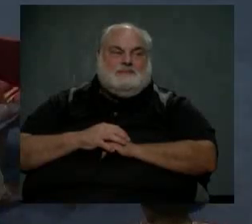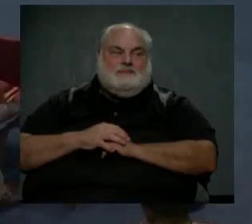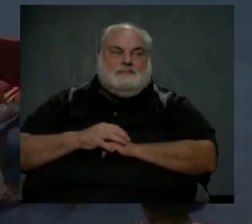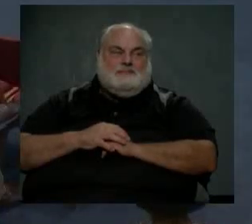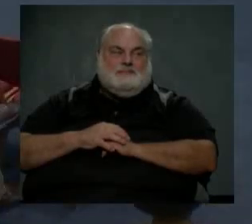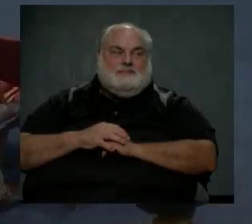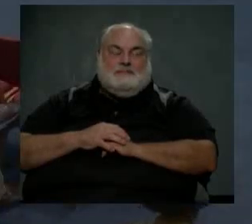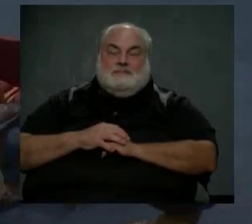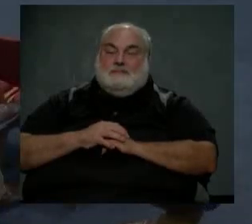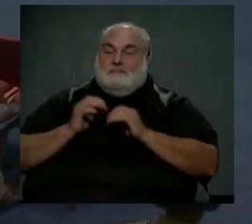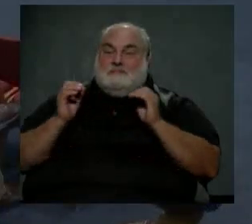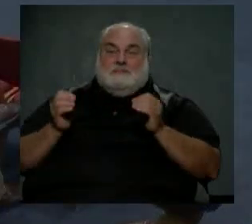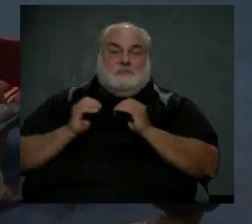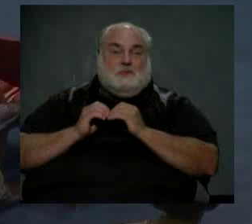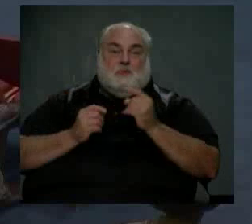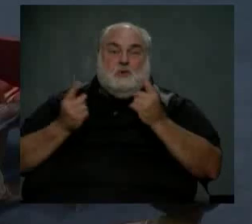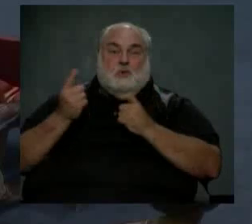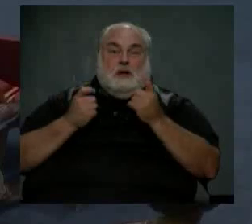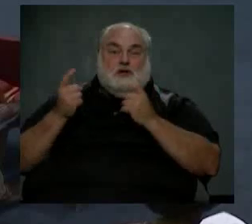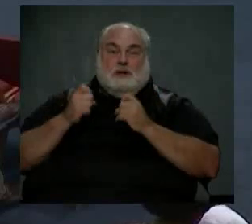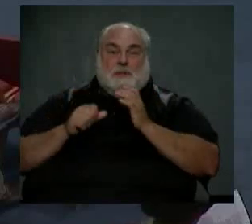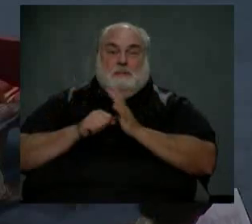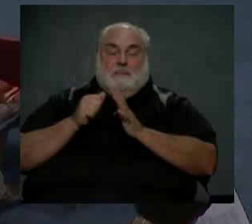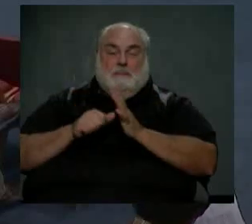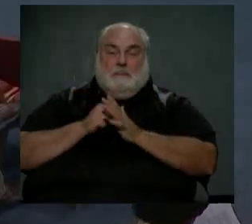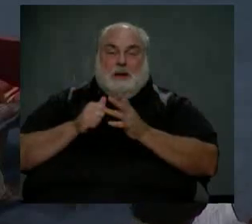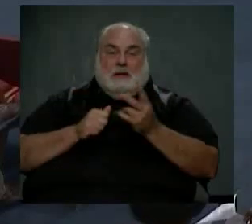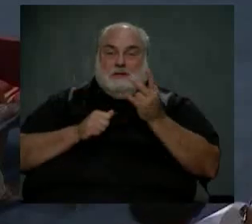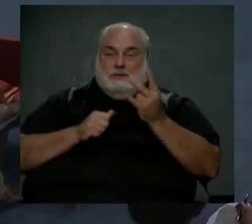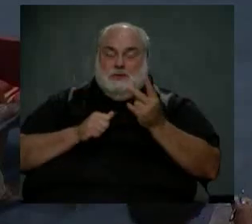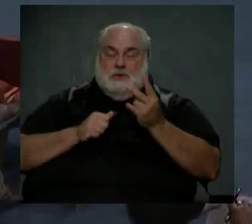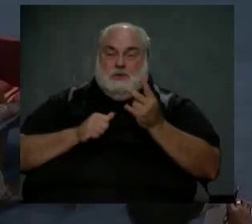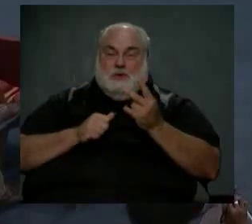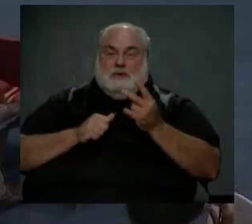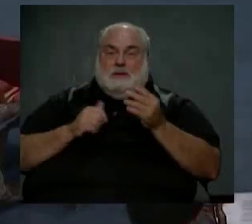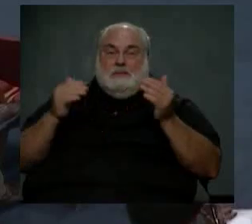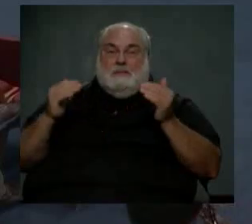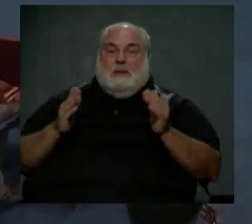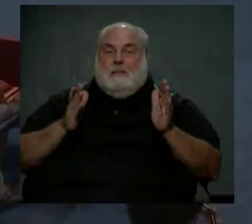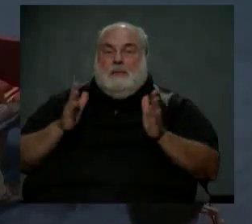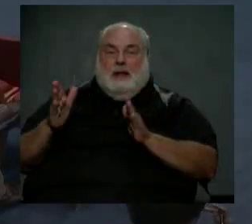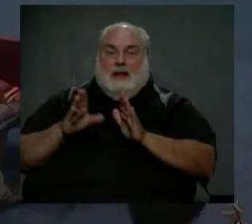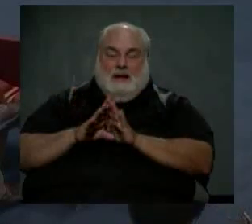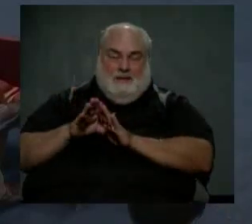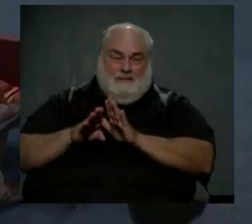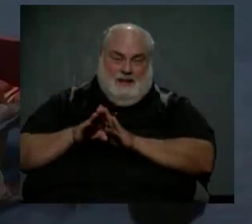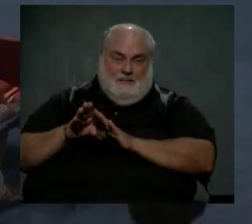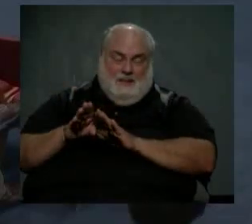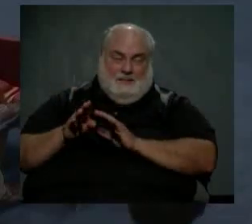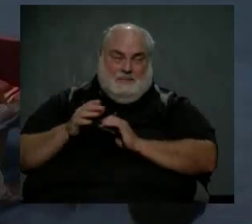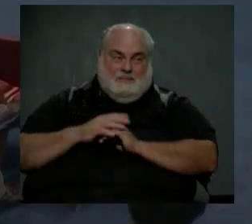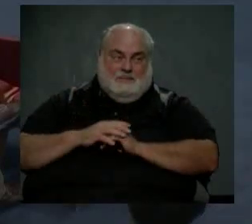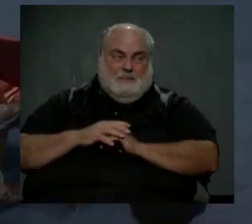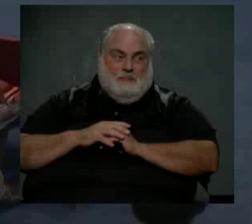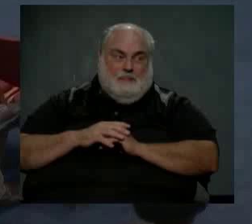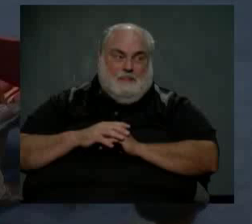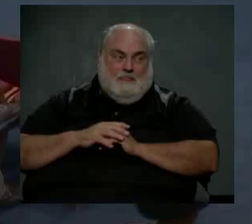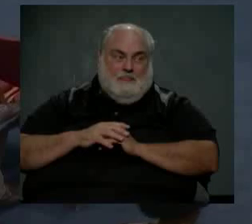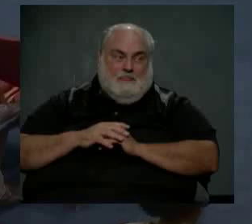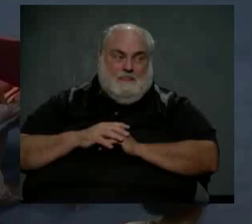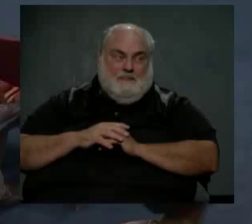Okay, I don't have any more questions on the consent agenda, so we'll go to planning and development.